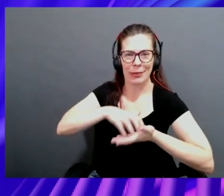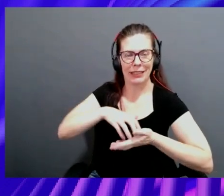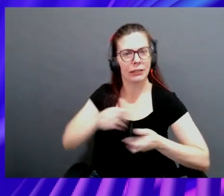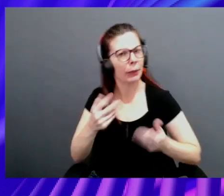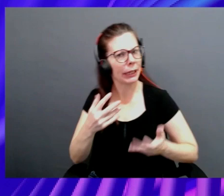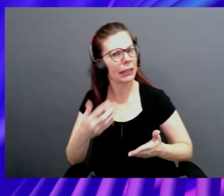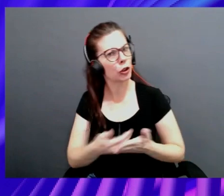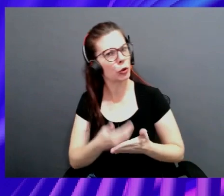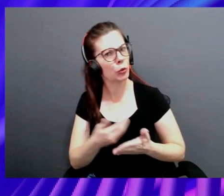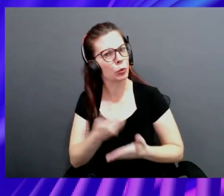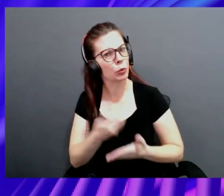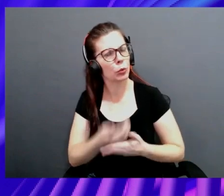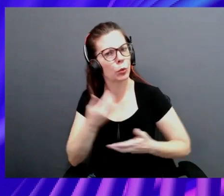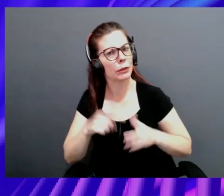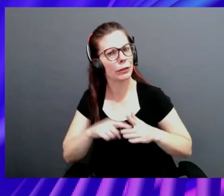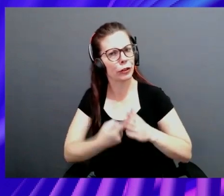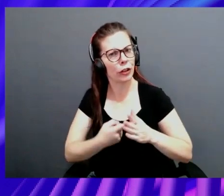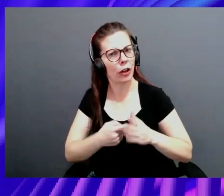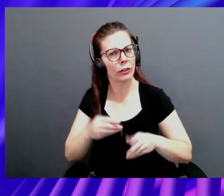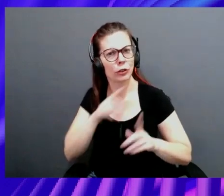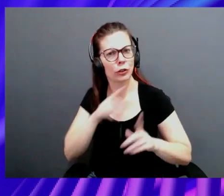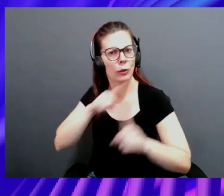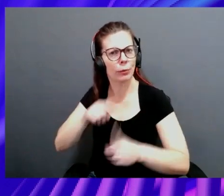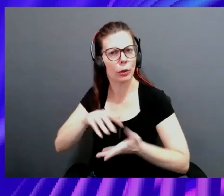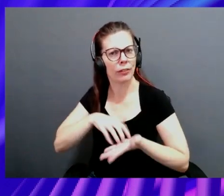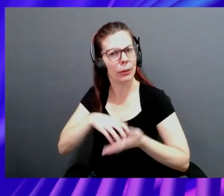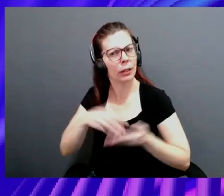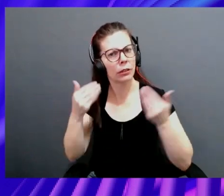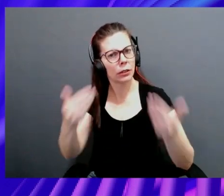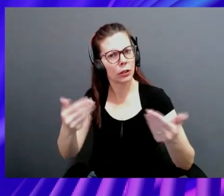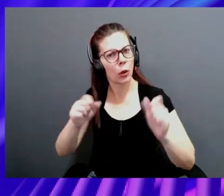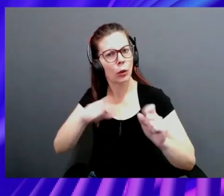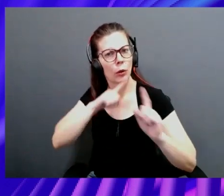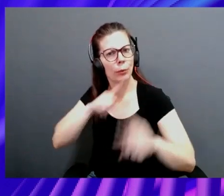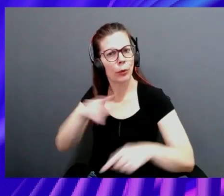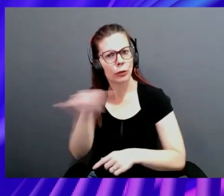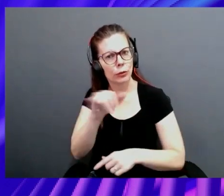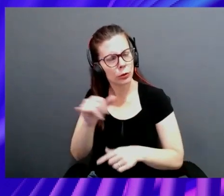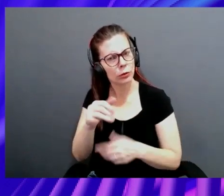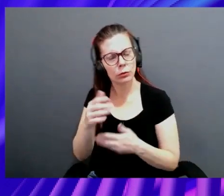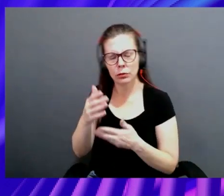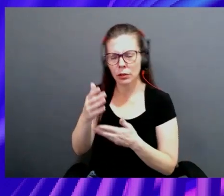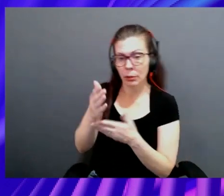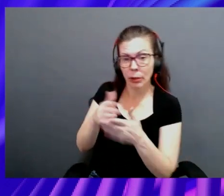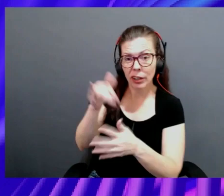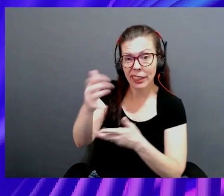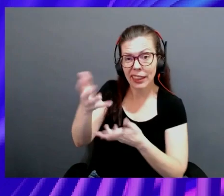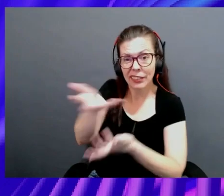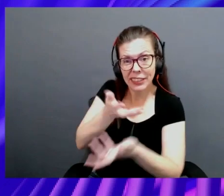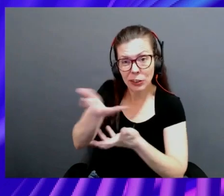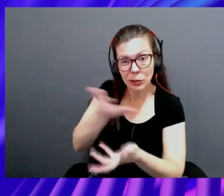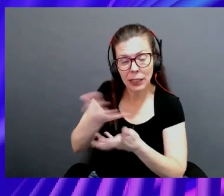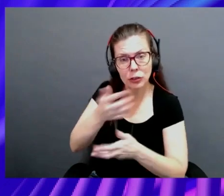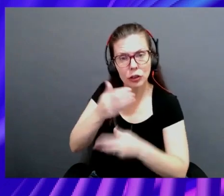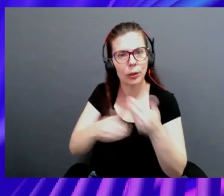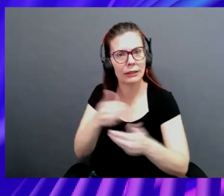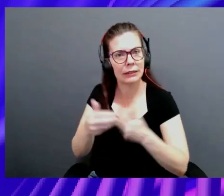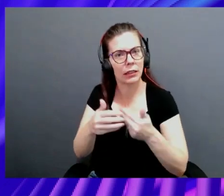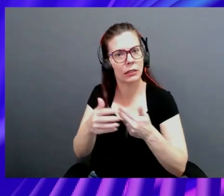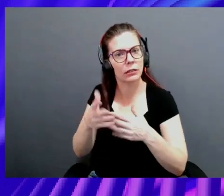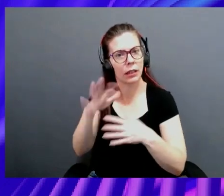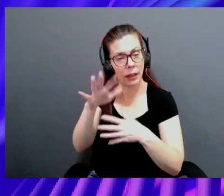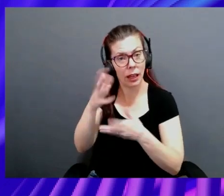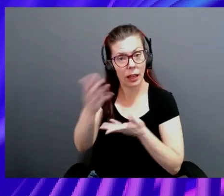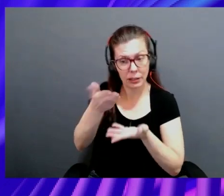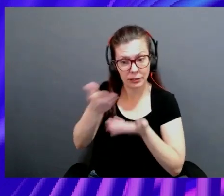there's no reason why those people should not report as well. Part of the interaction process and having that back and forth is